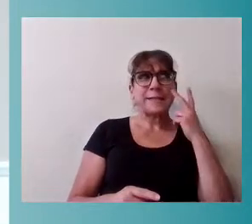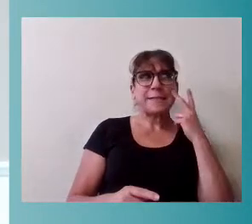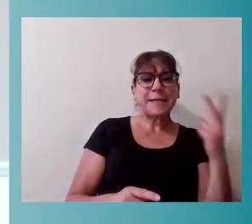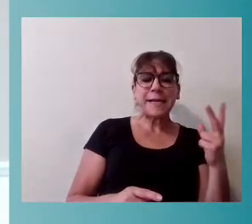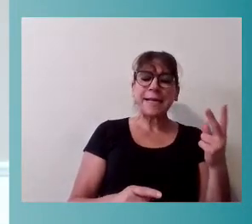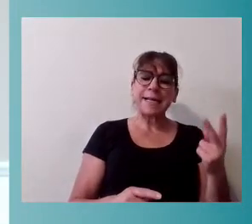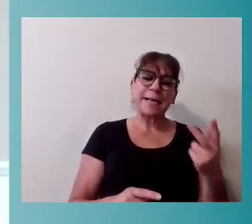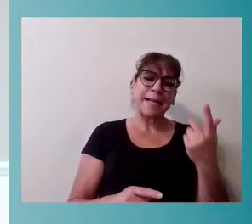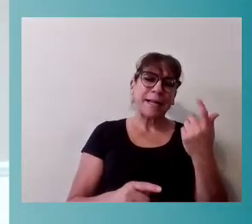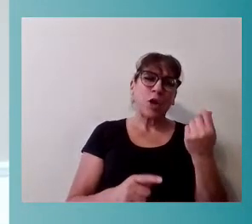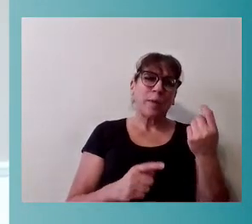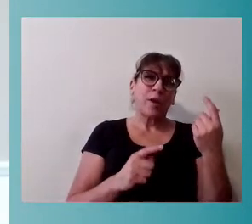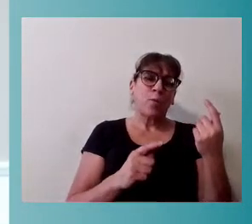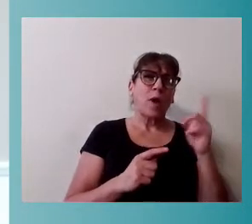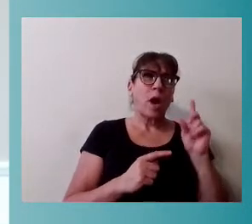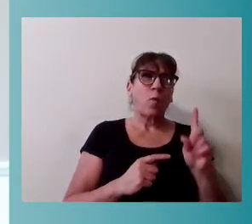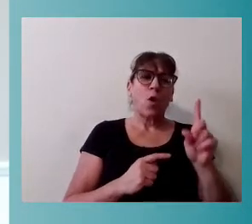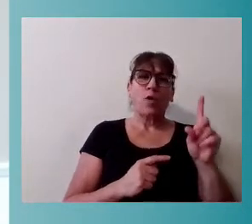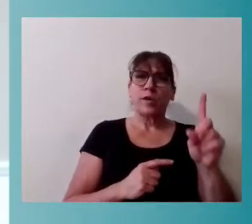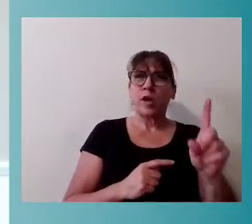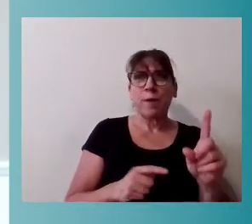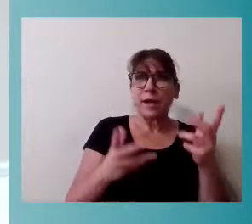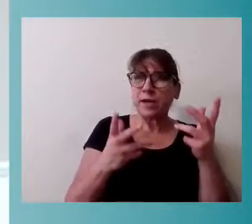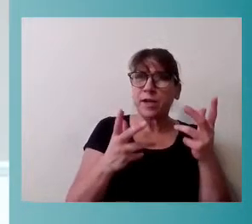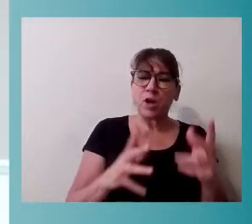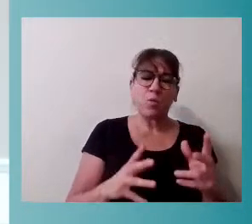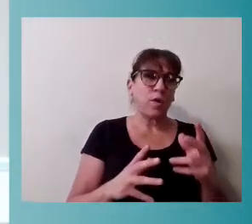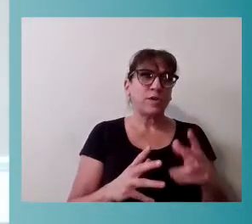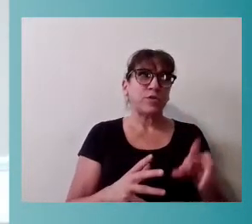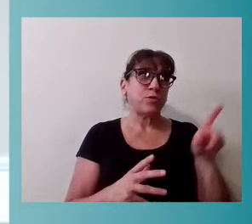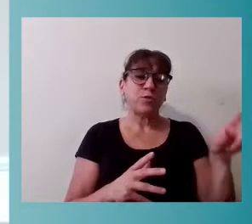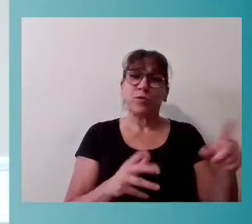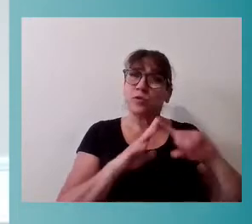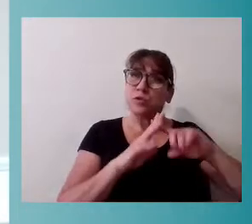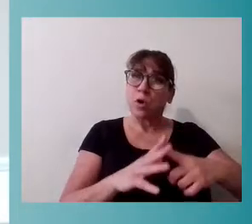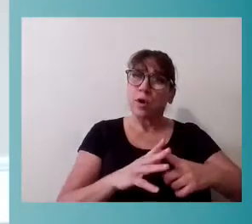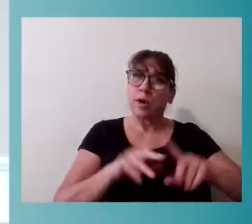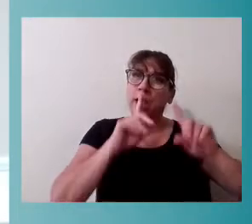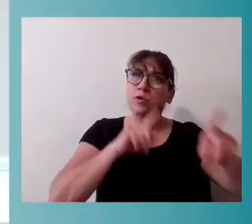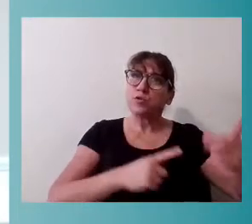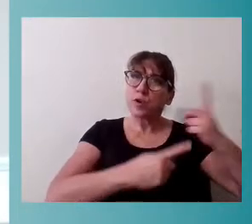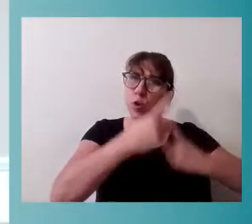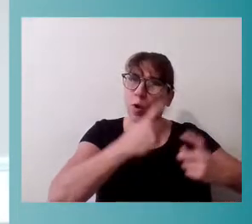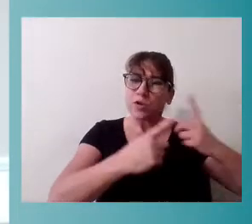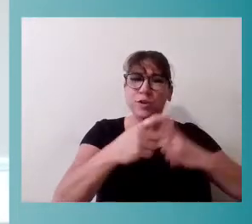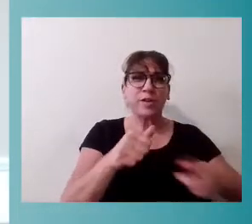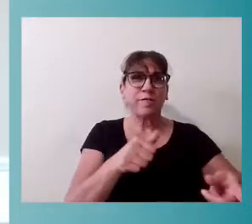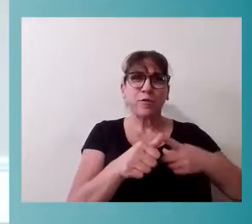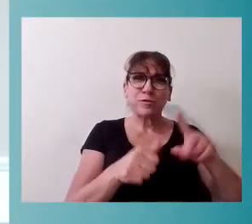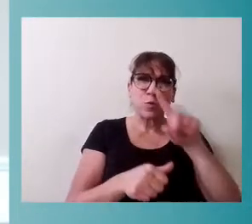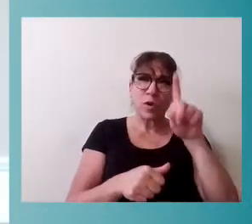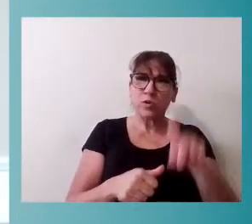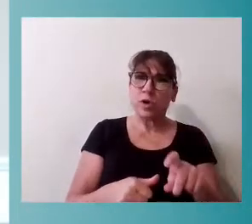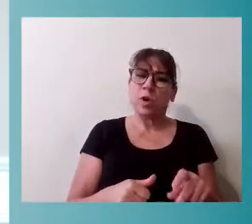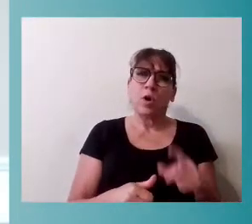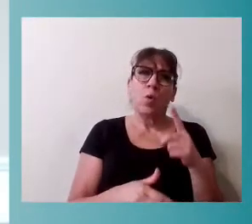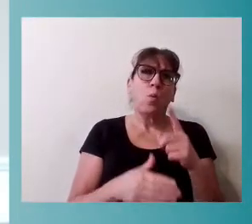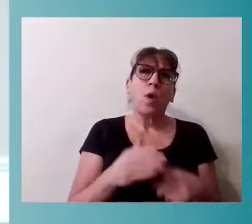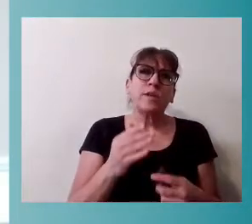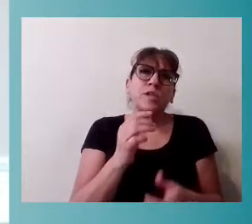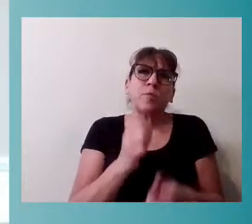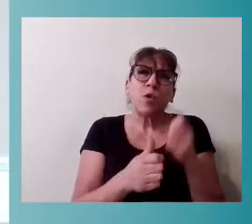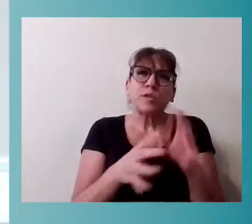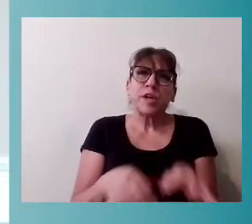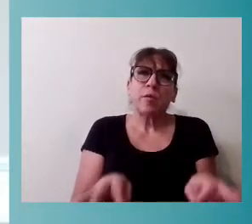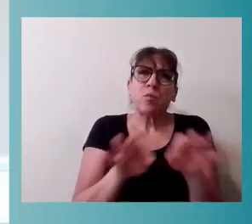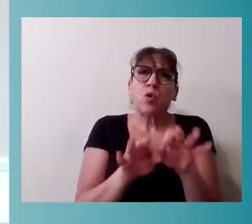walked up, and I didn't want to go to the questions first because the first question was, what's the most